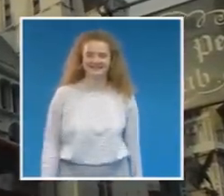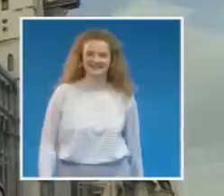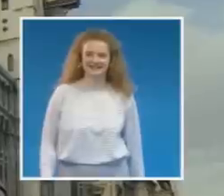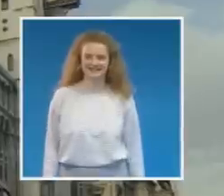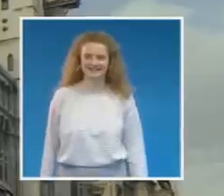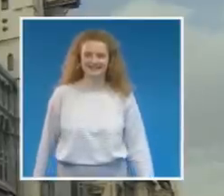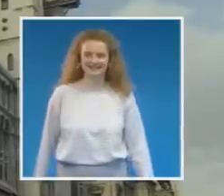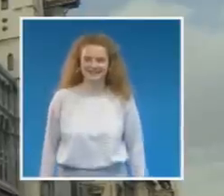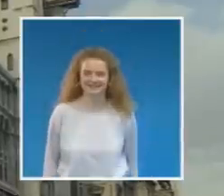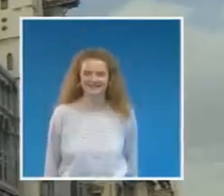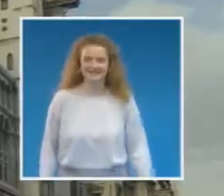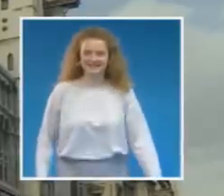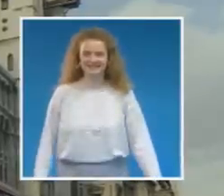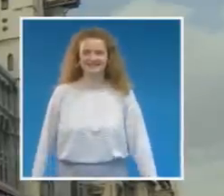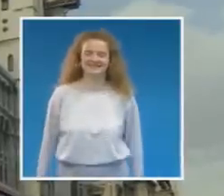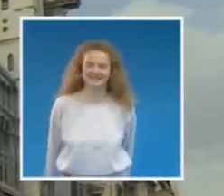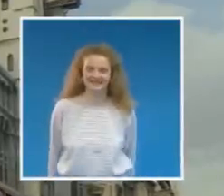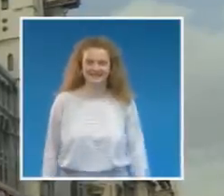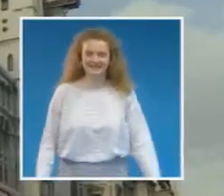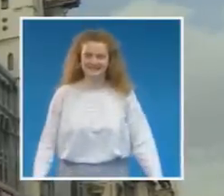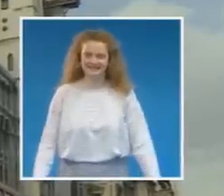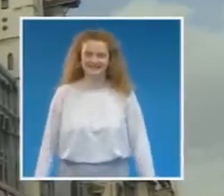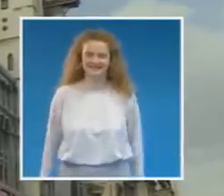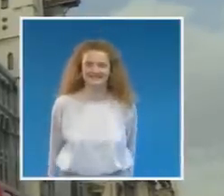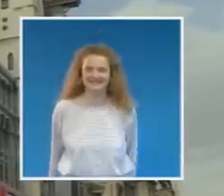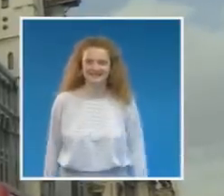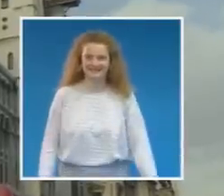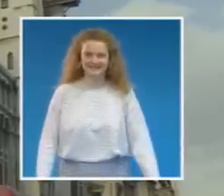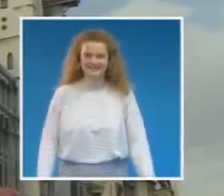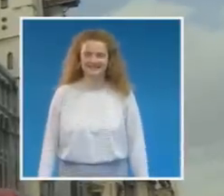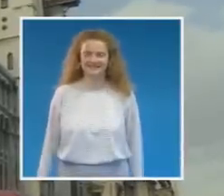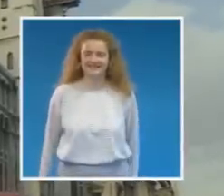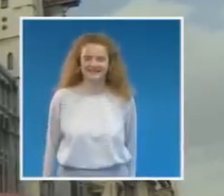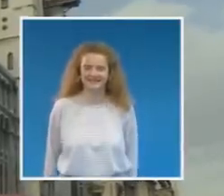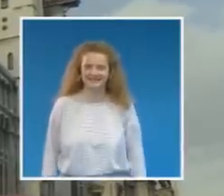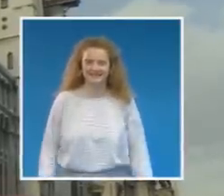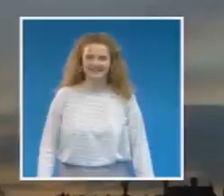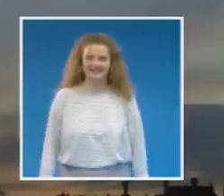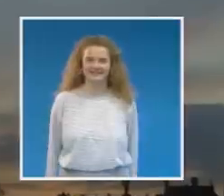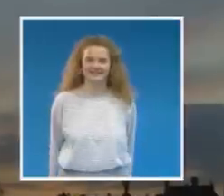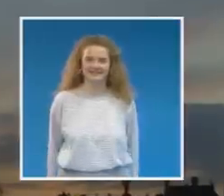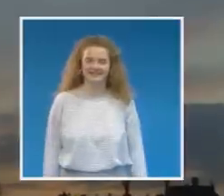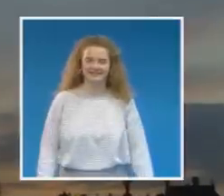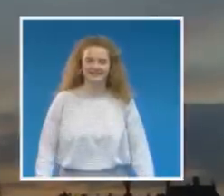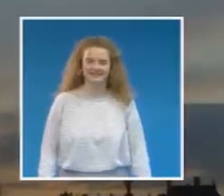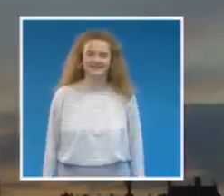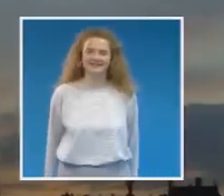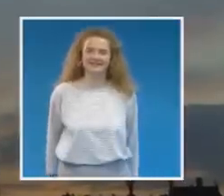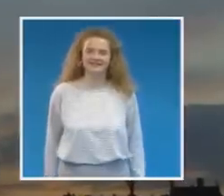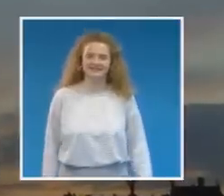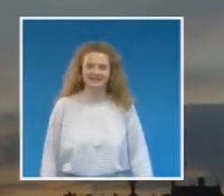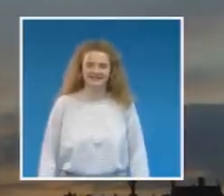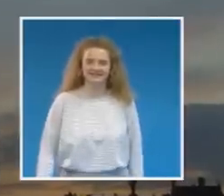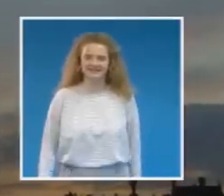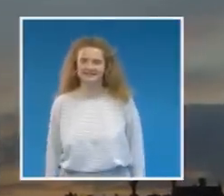long. The people on the bus bounce up and down, up and down, up and down. The people on the bus bounce